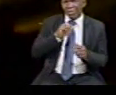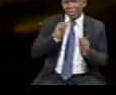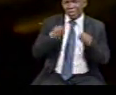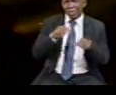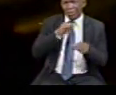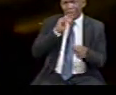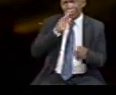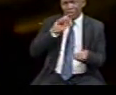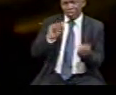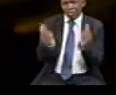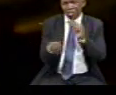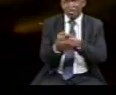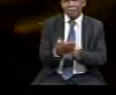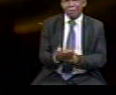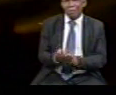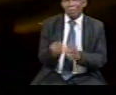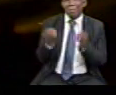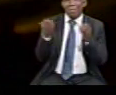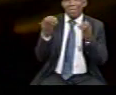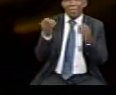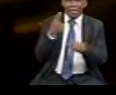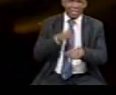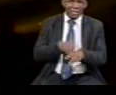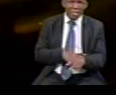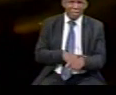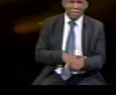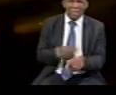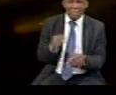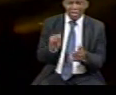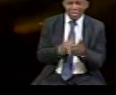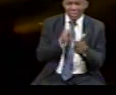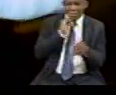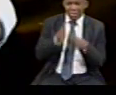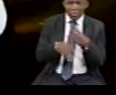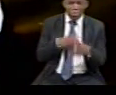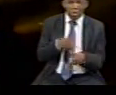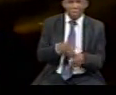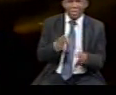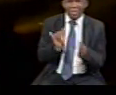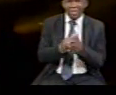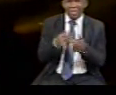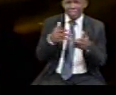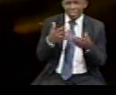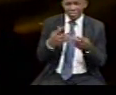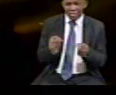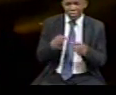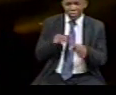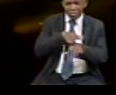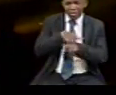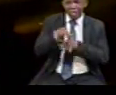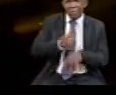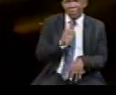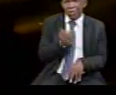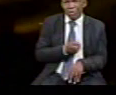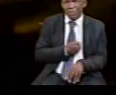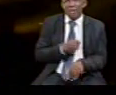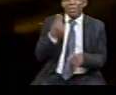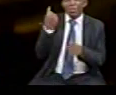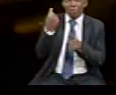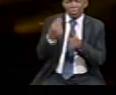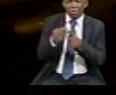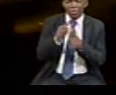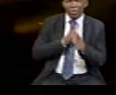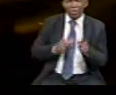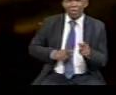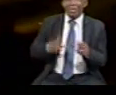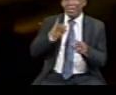world that is trying to deceive us to say that this doctrine is no longer valid. The Bible is as valid today as it was yesterday and to be